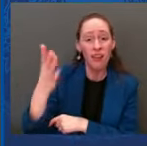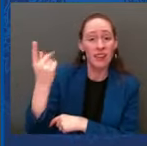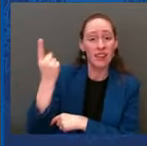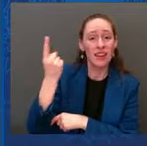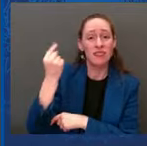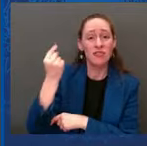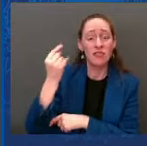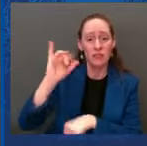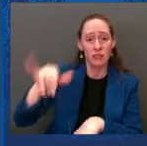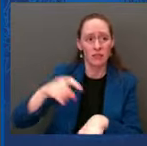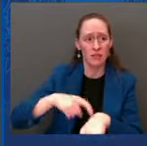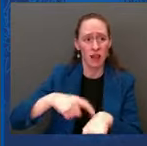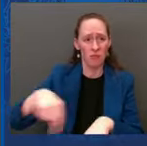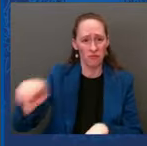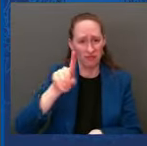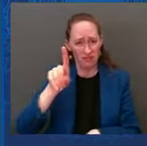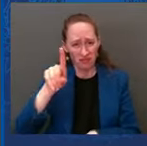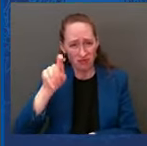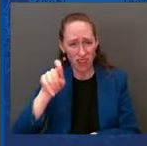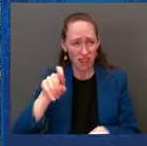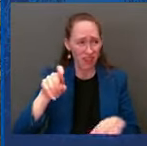stands strong.